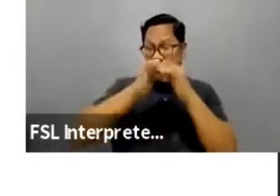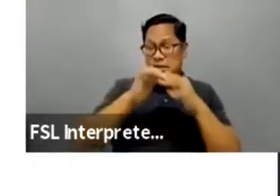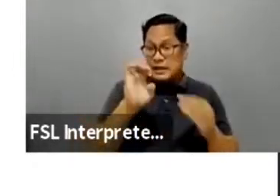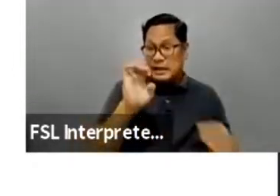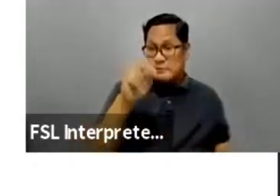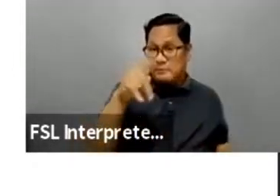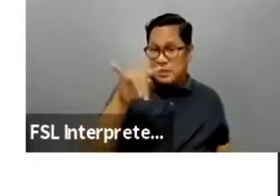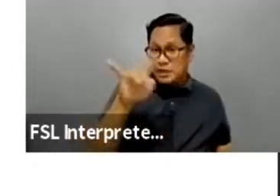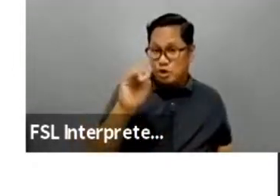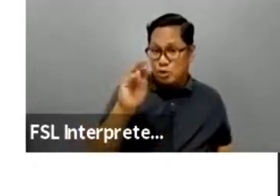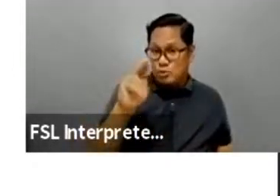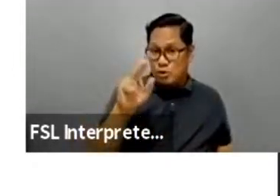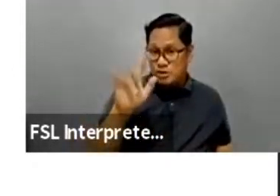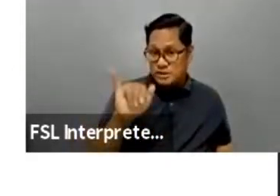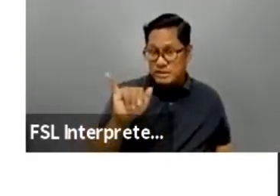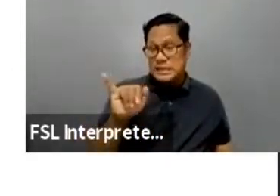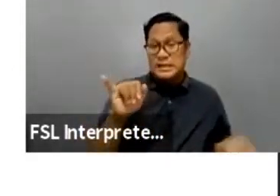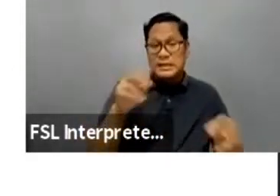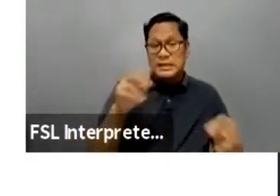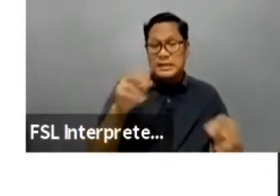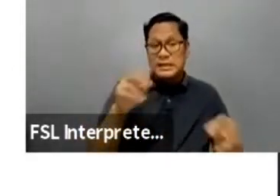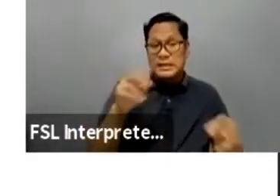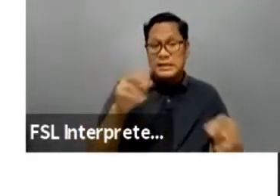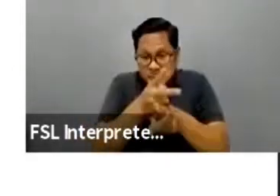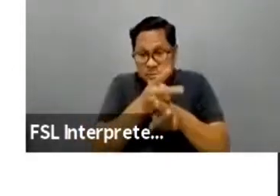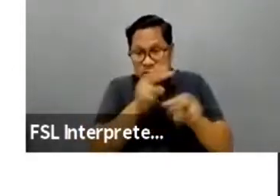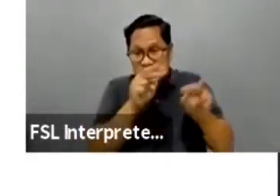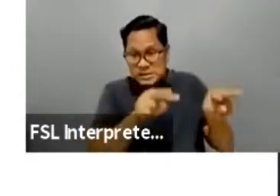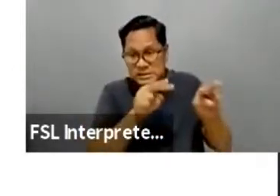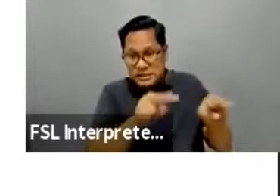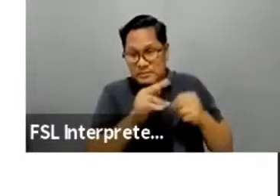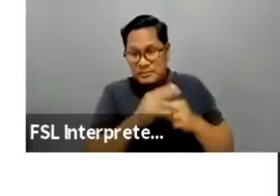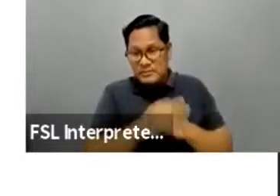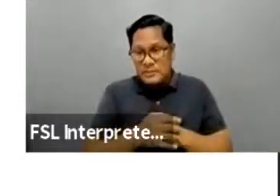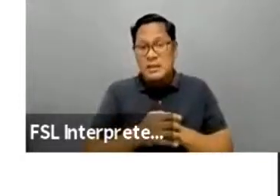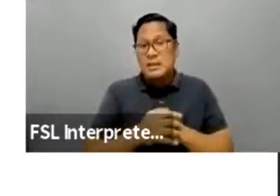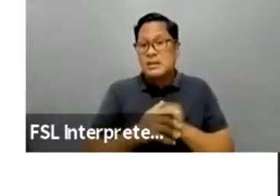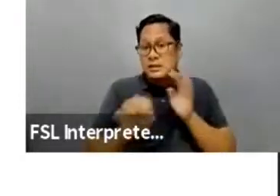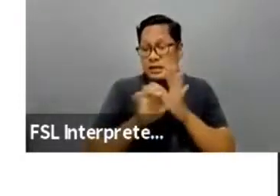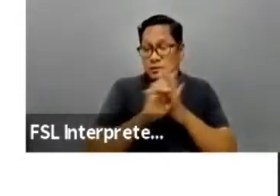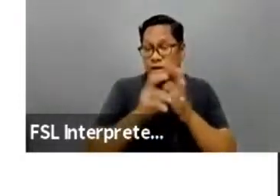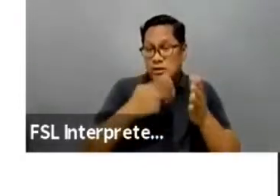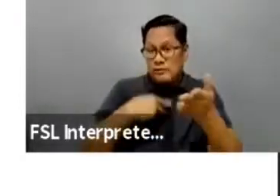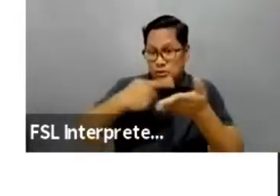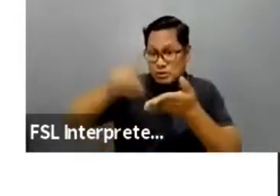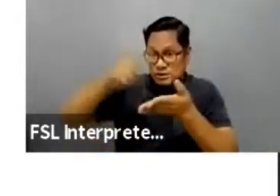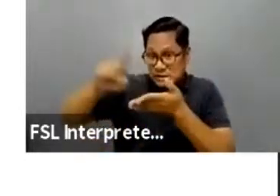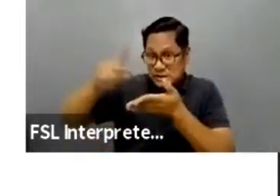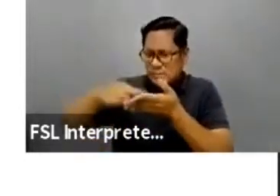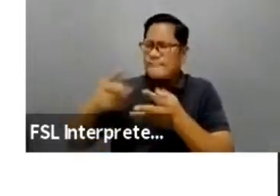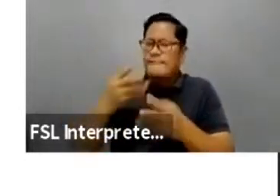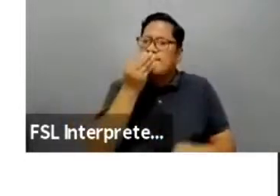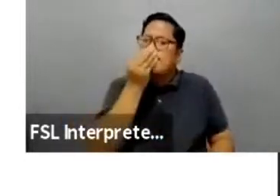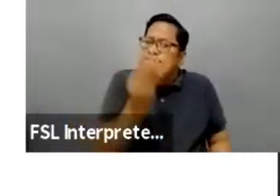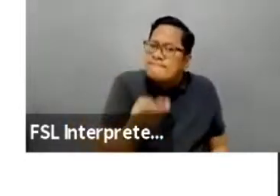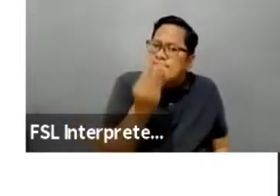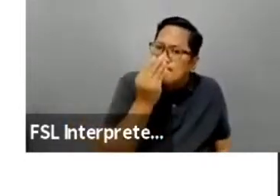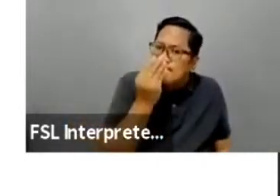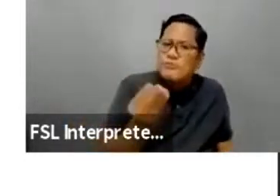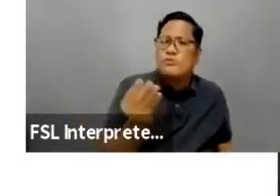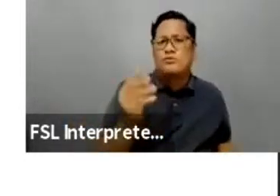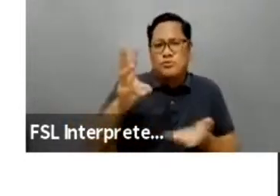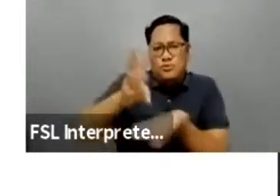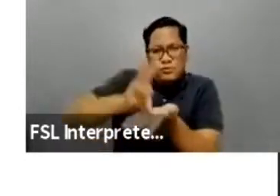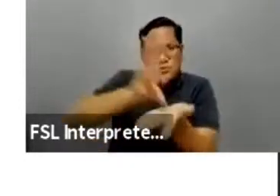surveillance systems. Okay, sa ngayon lang, if you took an inventory, very few municipalities,